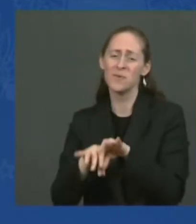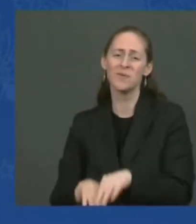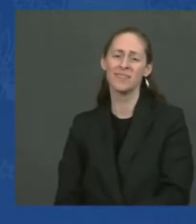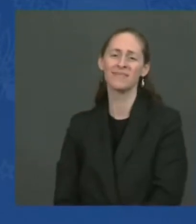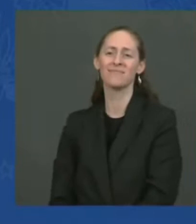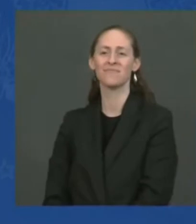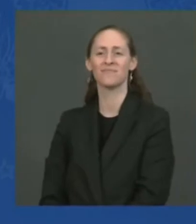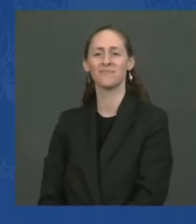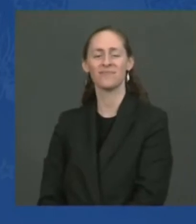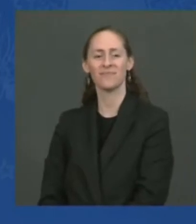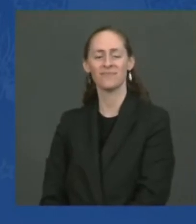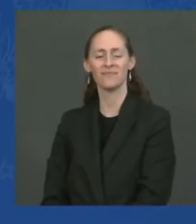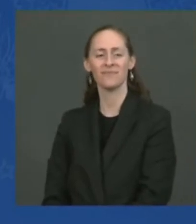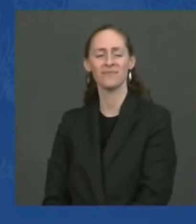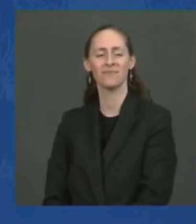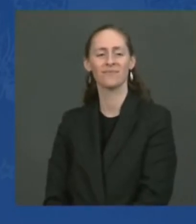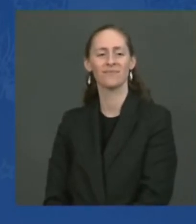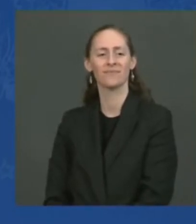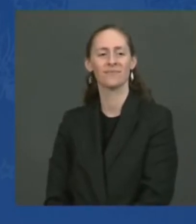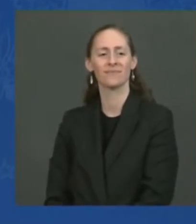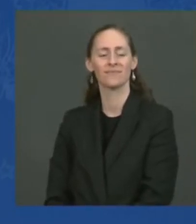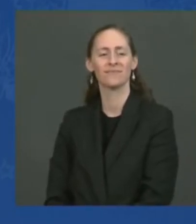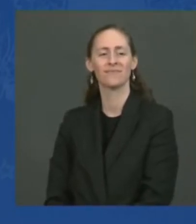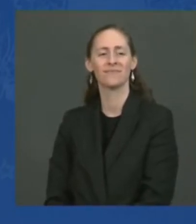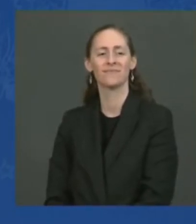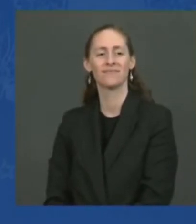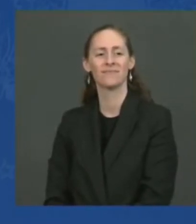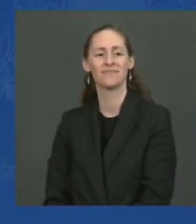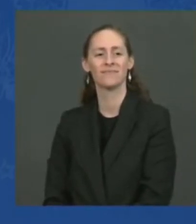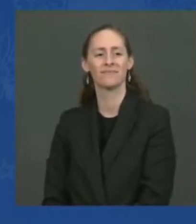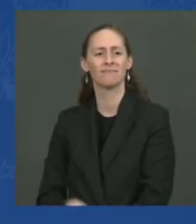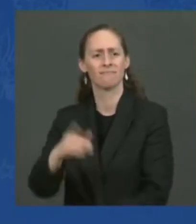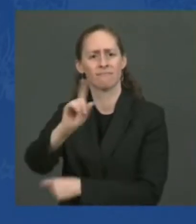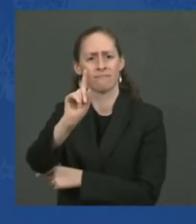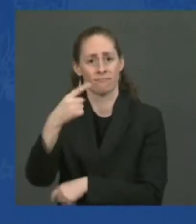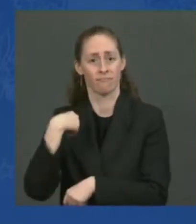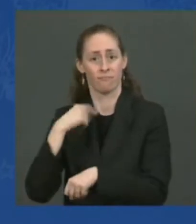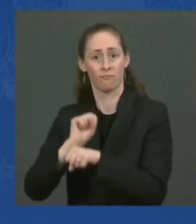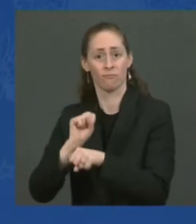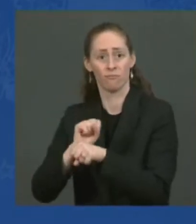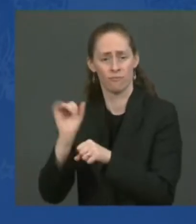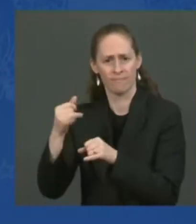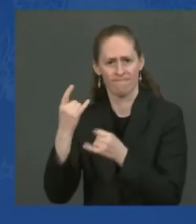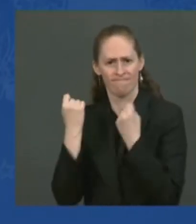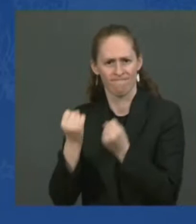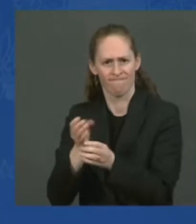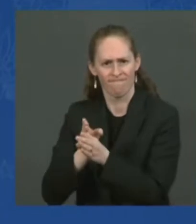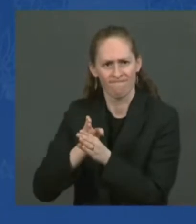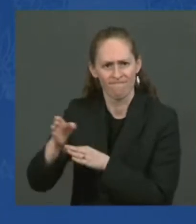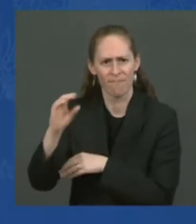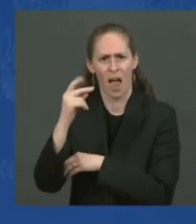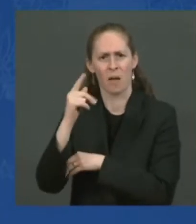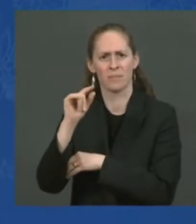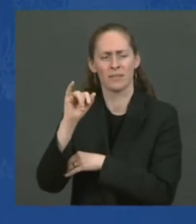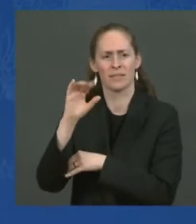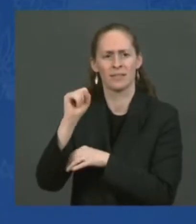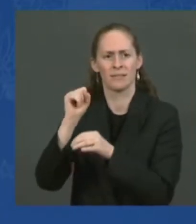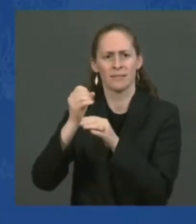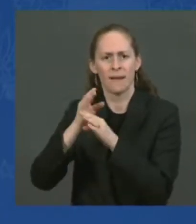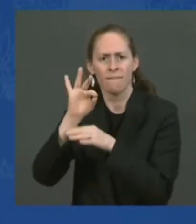Working at Corning making optical fiber, I've been there 26 years. It helped me raise my daughter, who's now